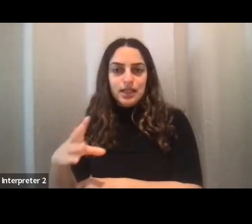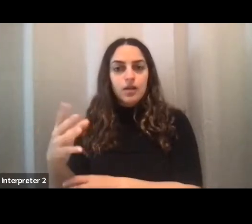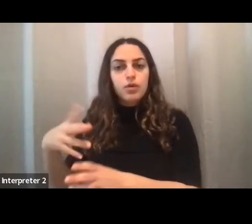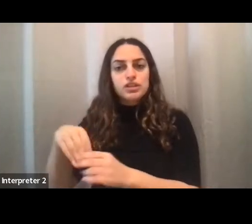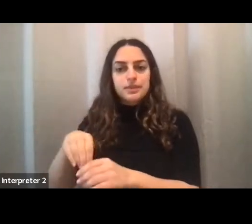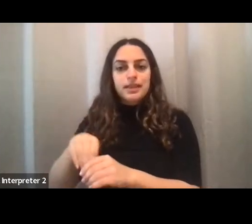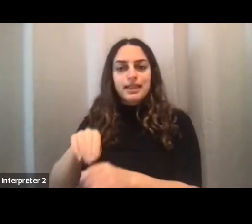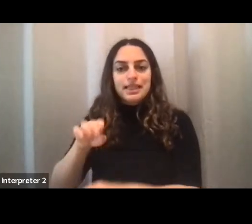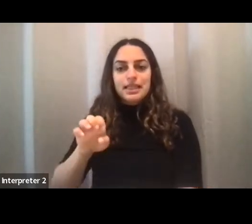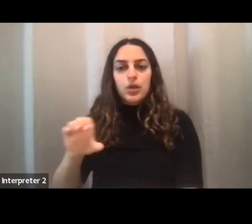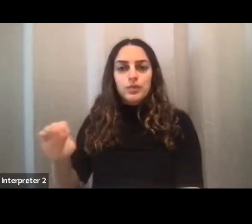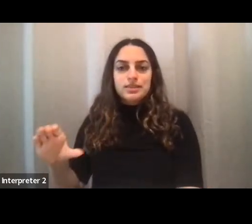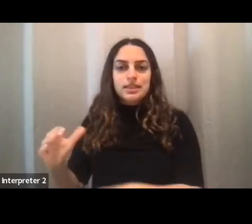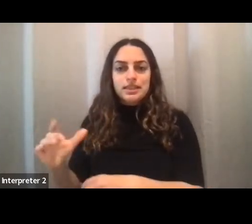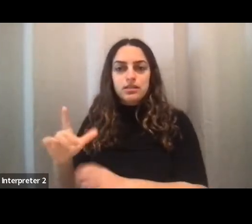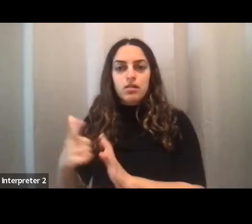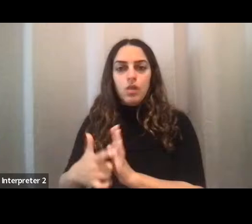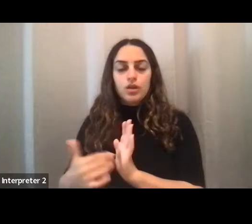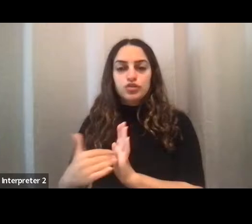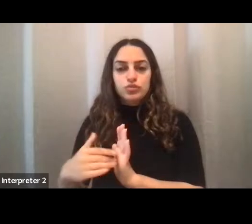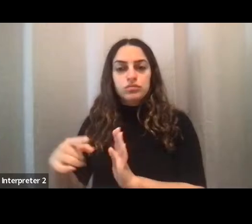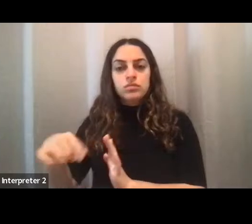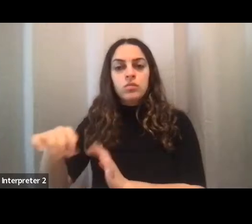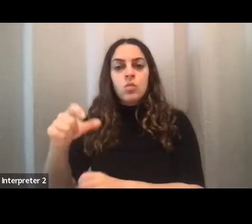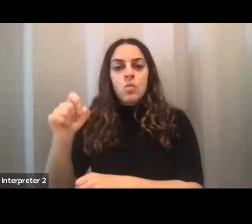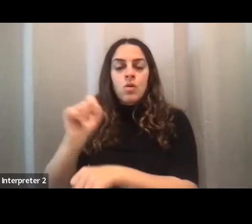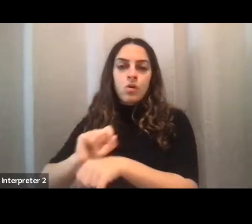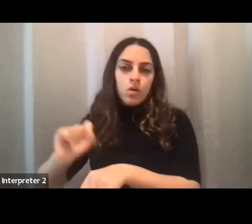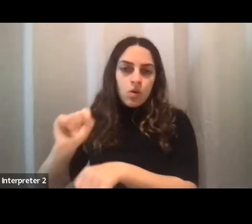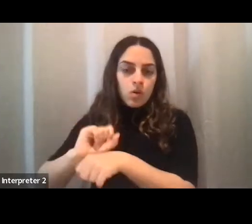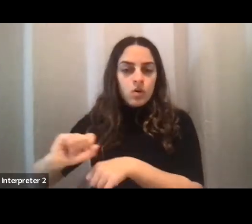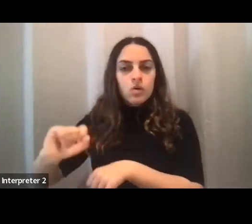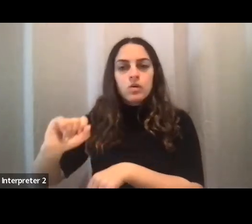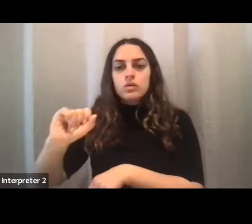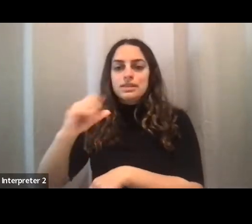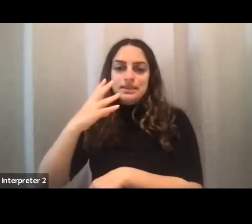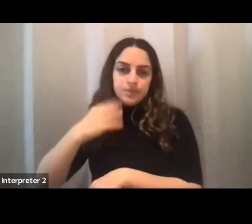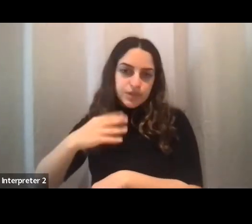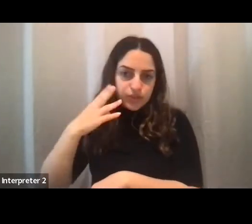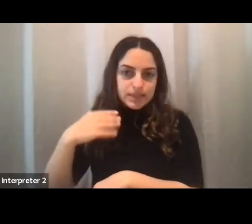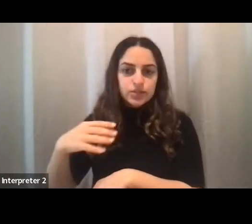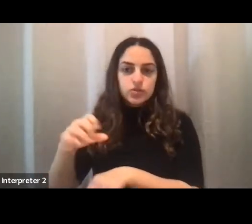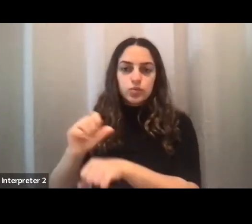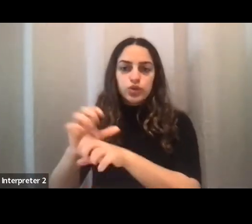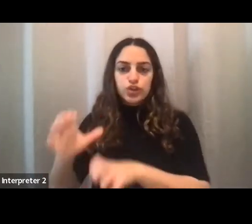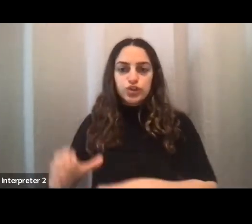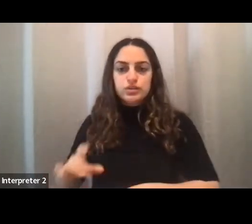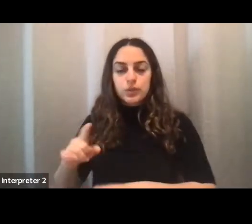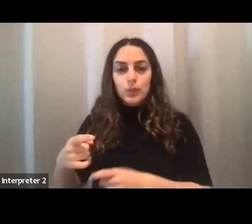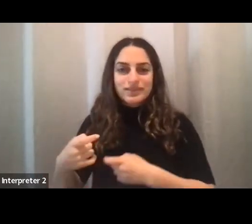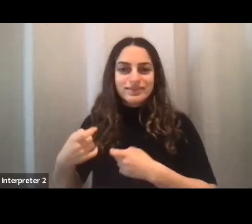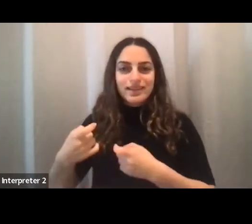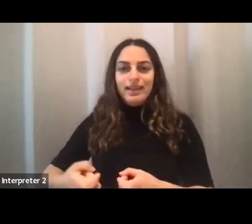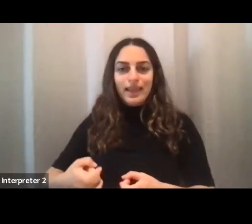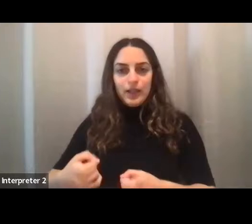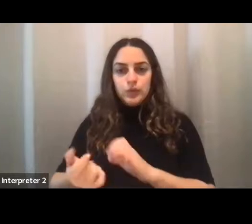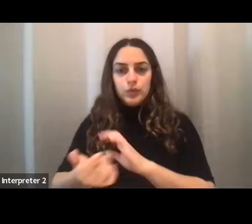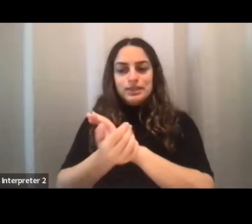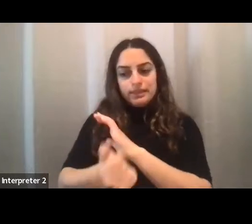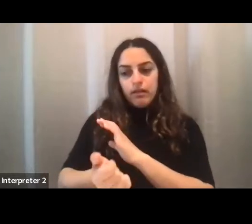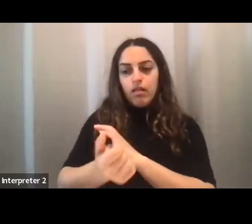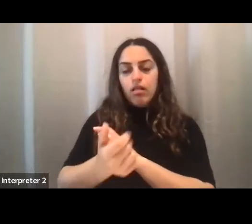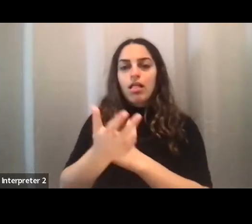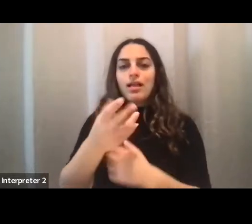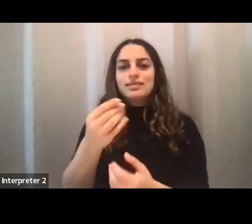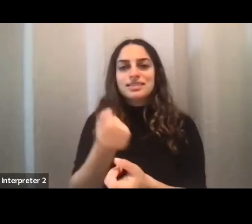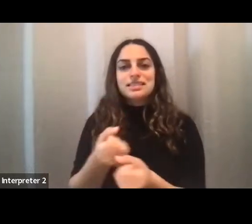eeoc's lawsuit were hard-working experienced construction workers who were dedicated to skillfully and safely doing